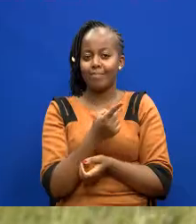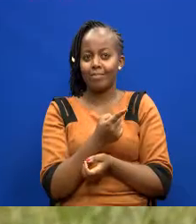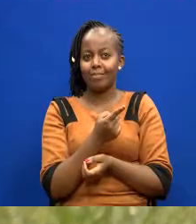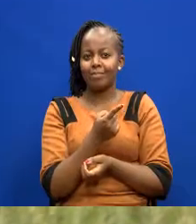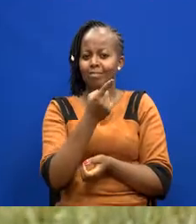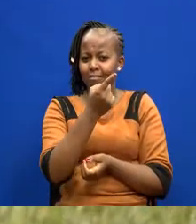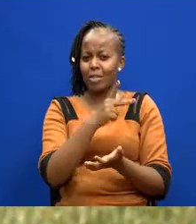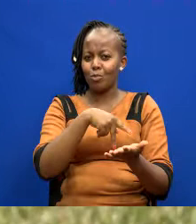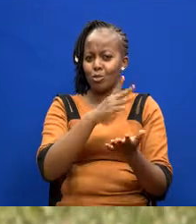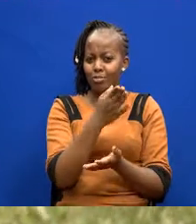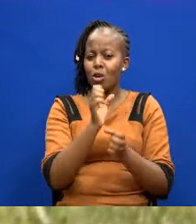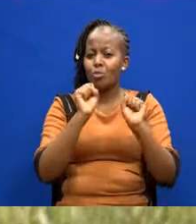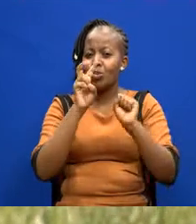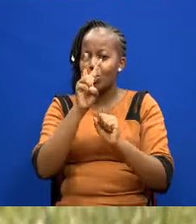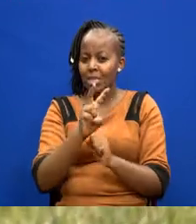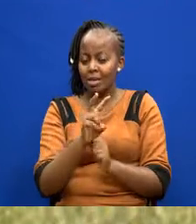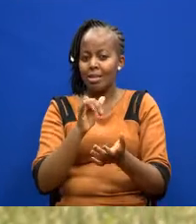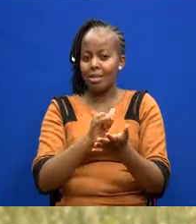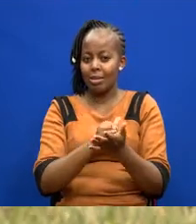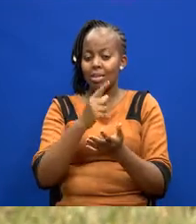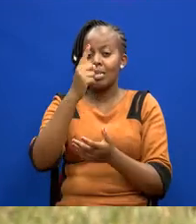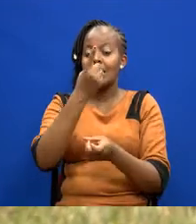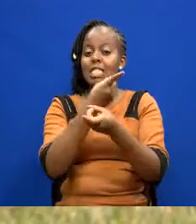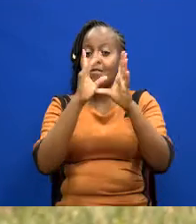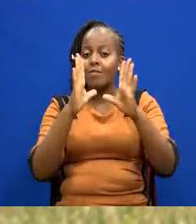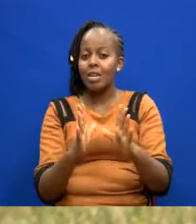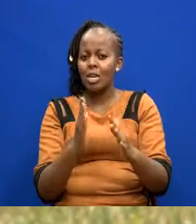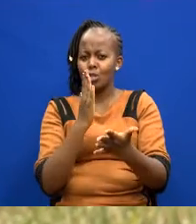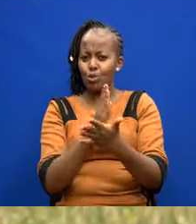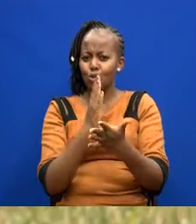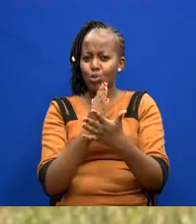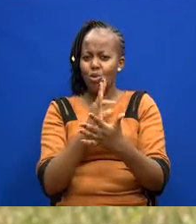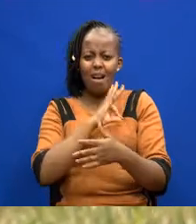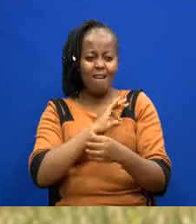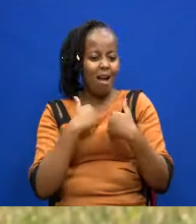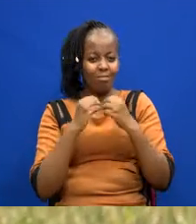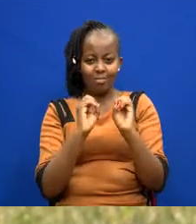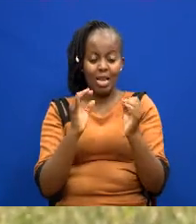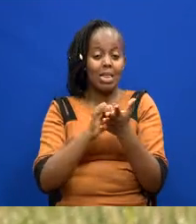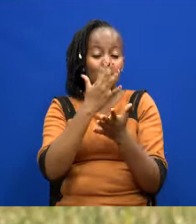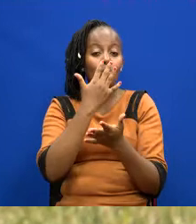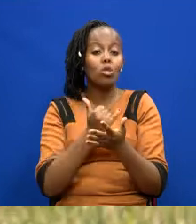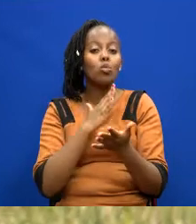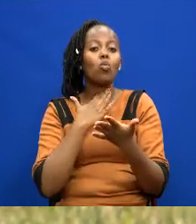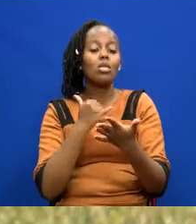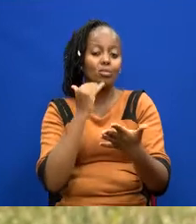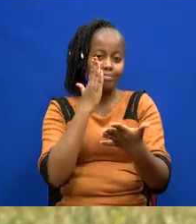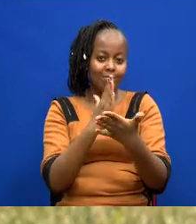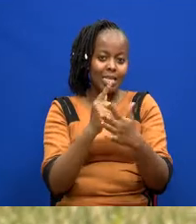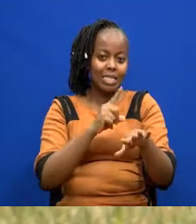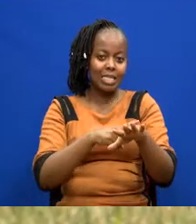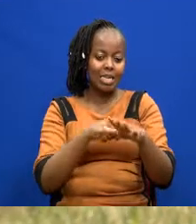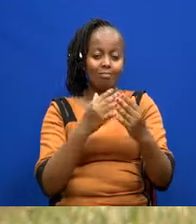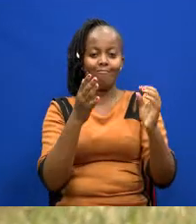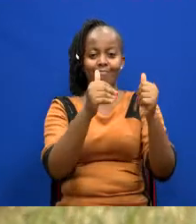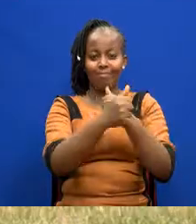Okay, at this position, you can see clearly that the tackler is disadvantaged. and that is what you want to avoid when you're